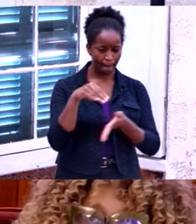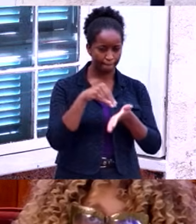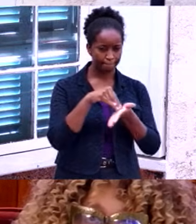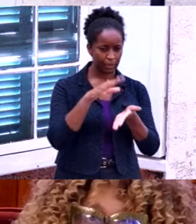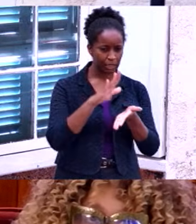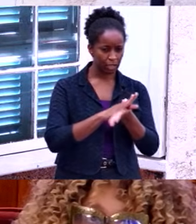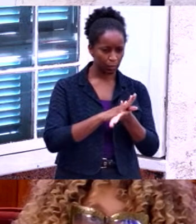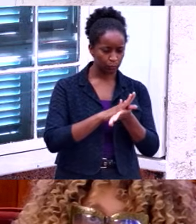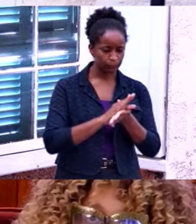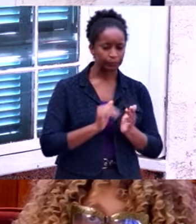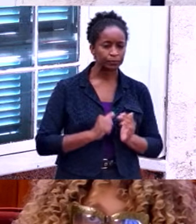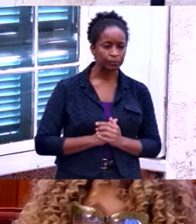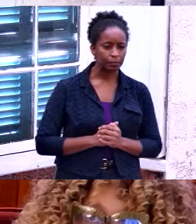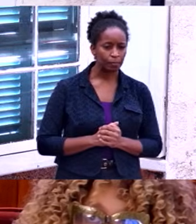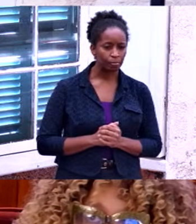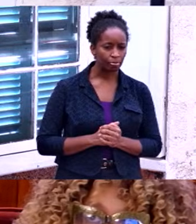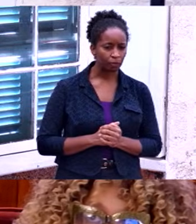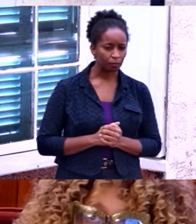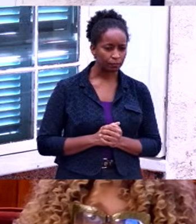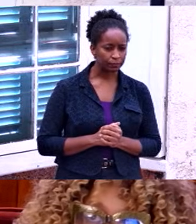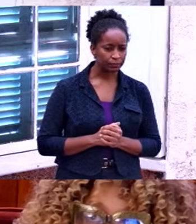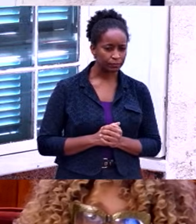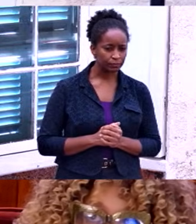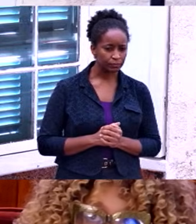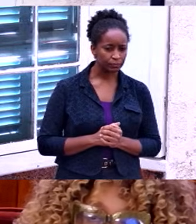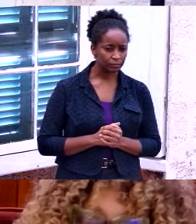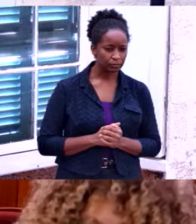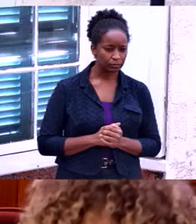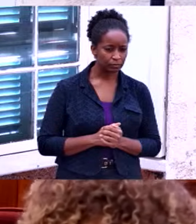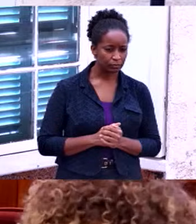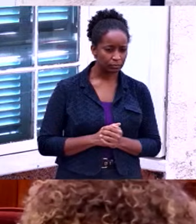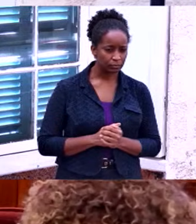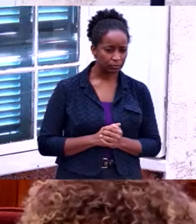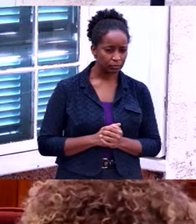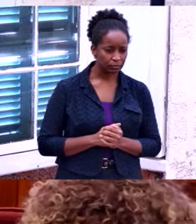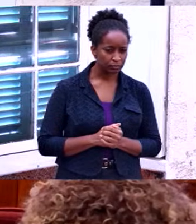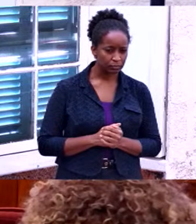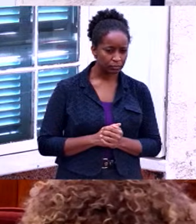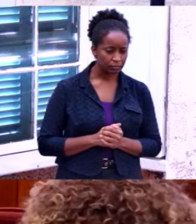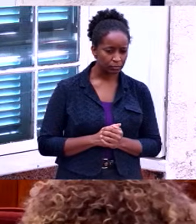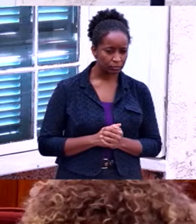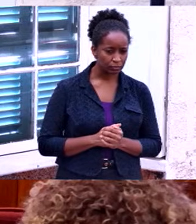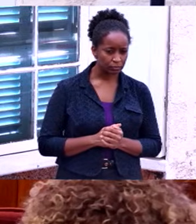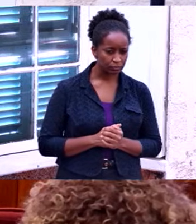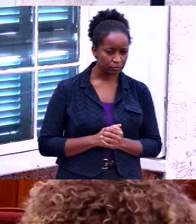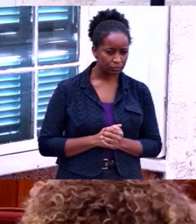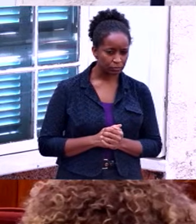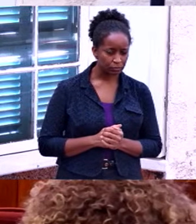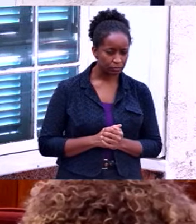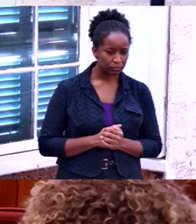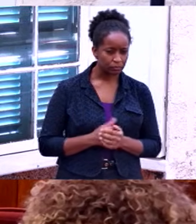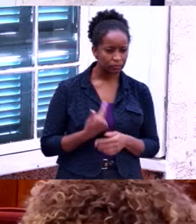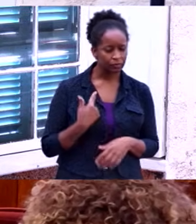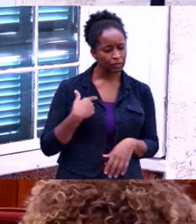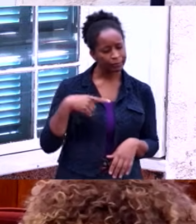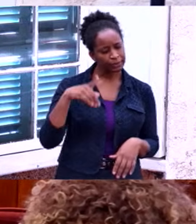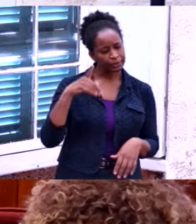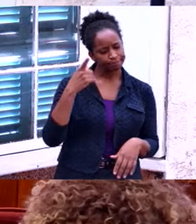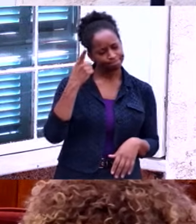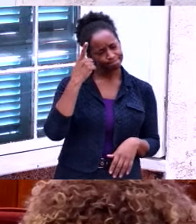whether at the time of the writing, if there were 24 members of